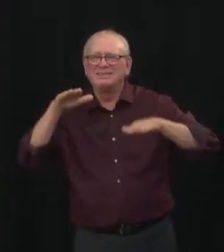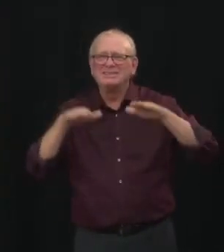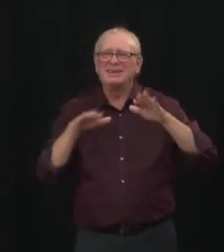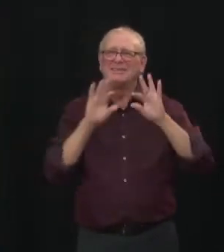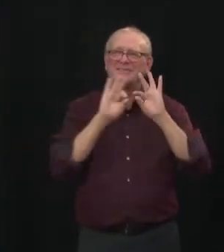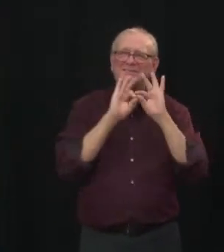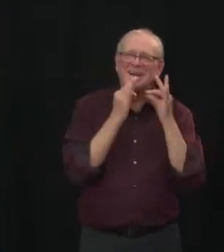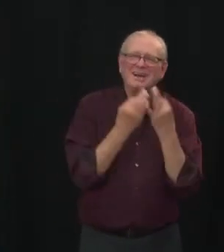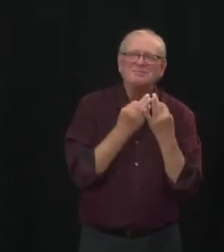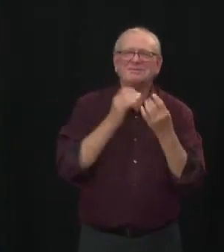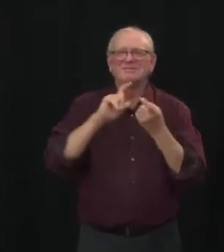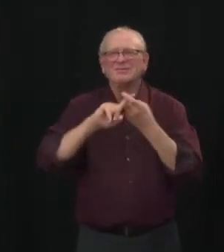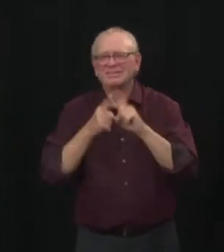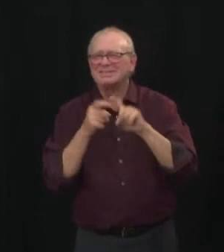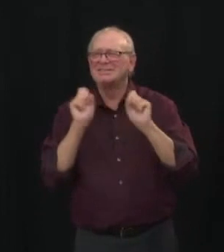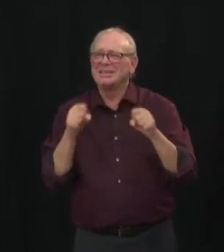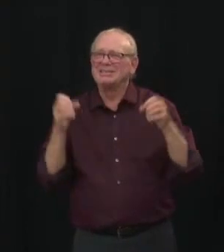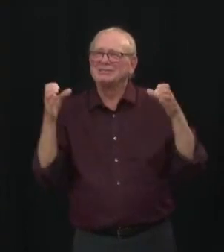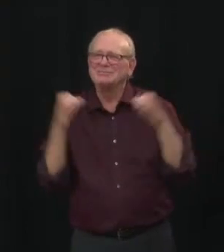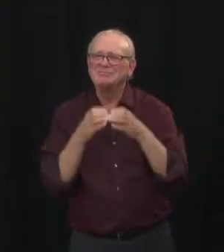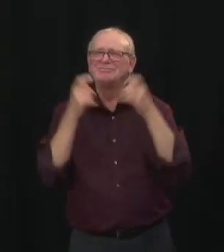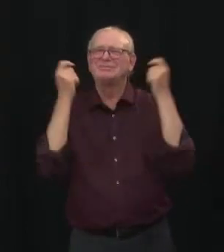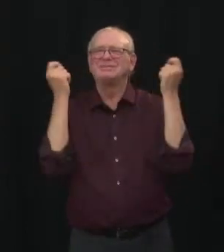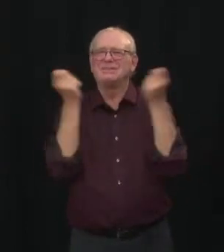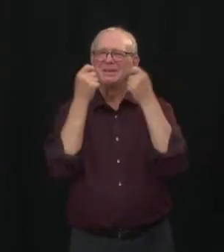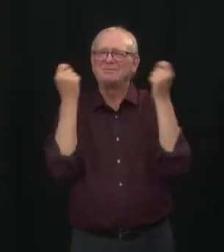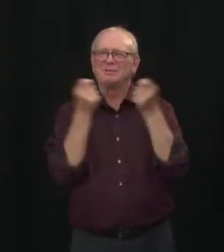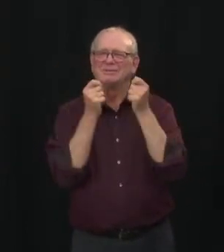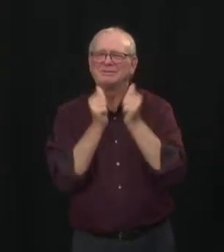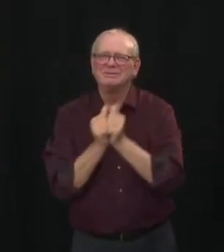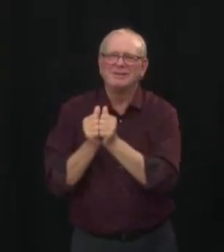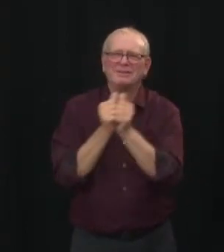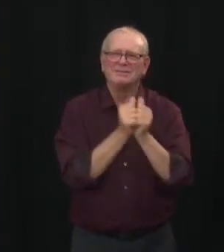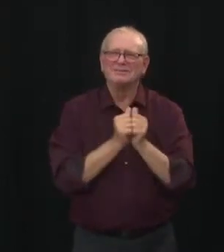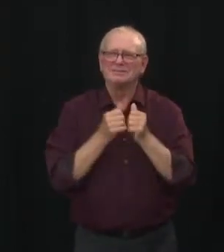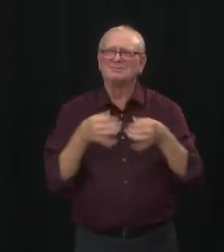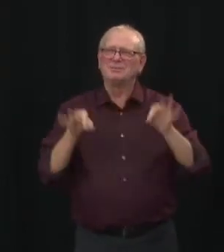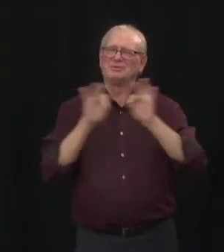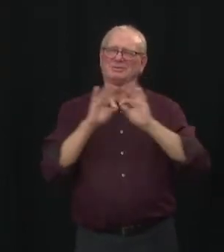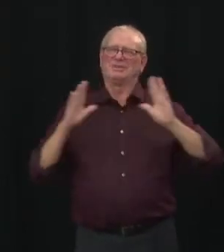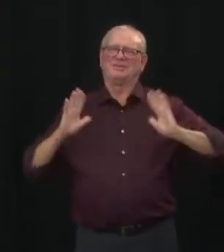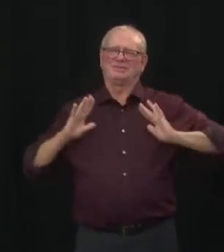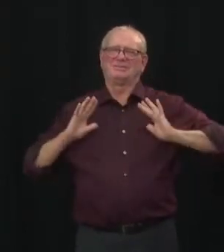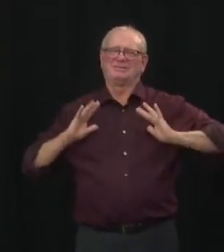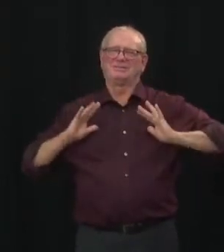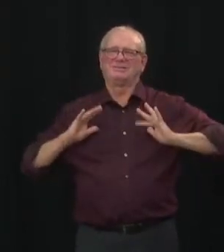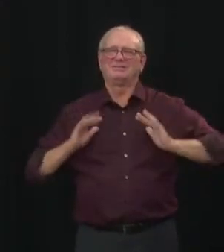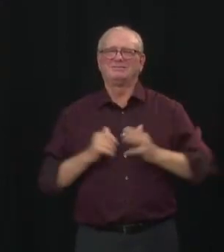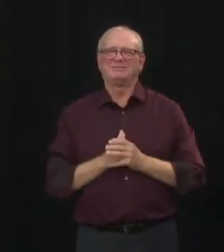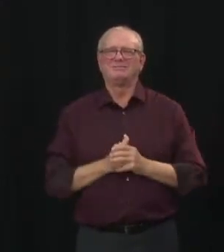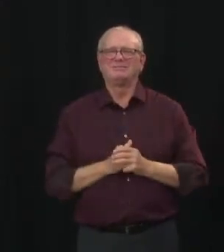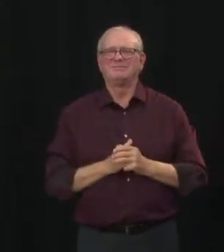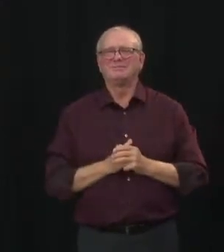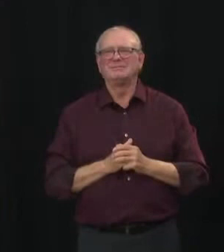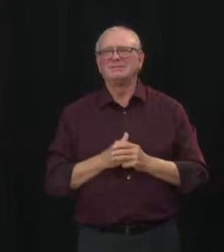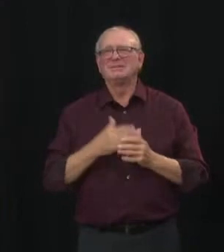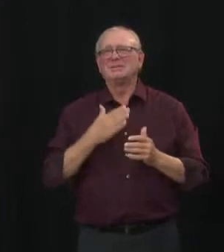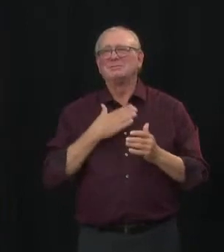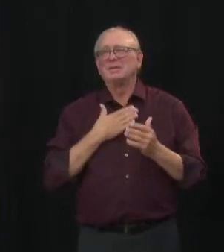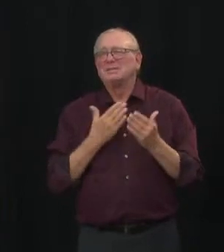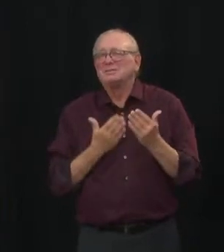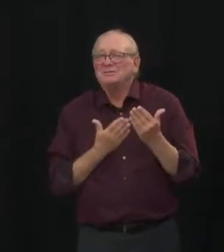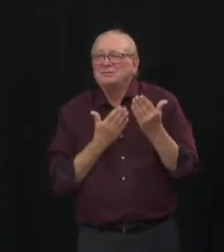to celebrate important holidays with those of our family and friends. So what I would recommend is